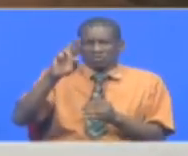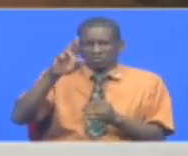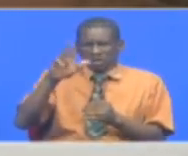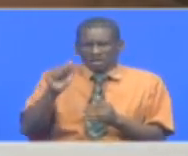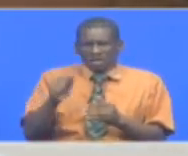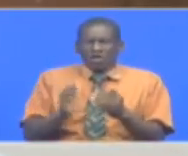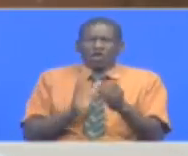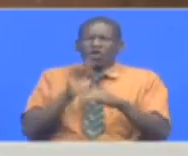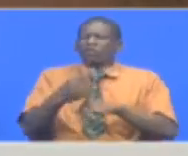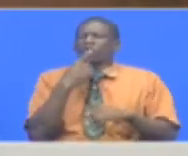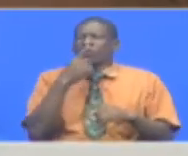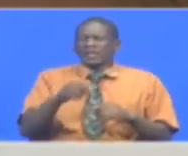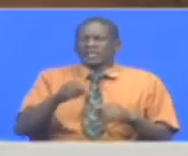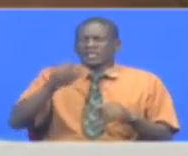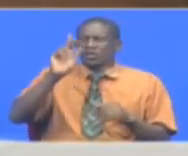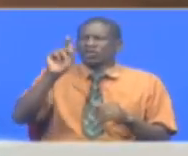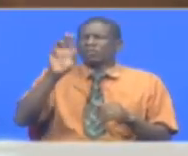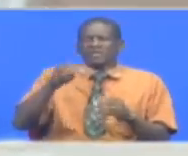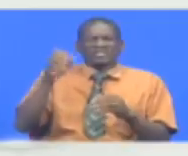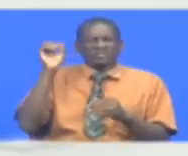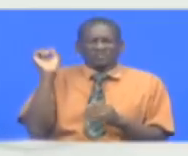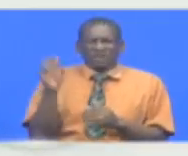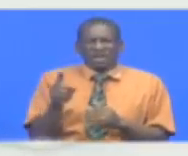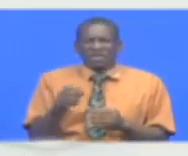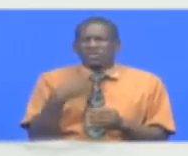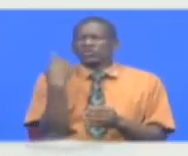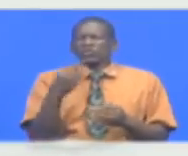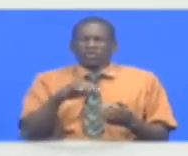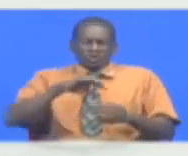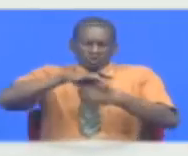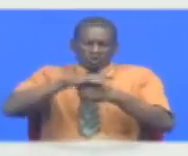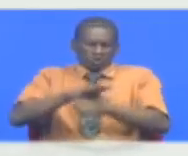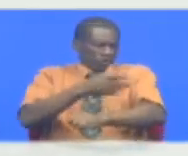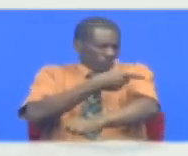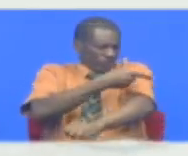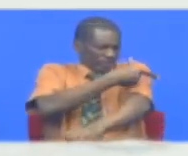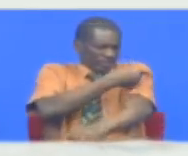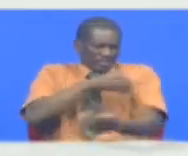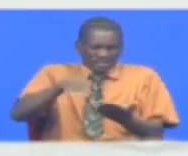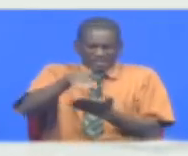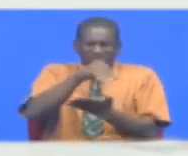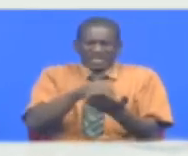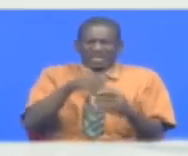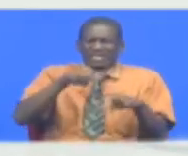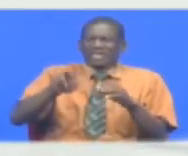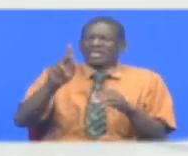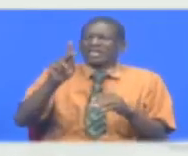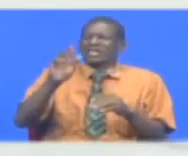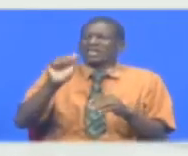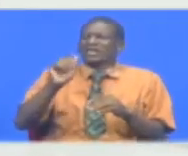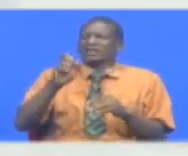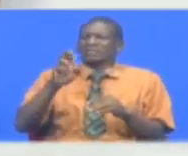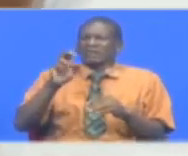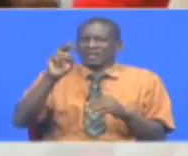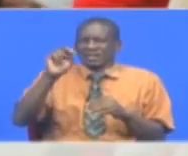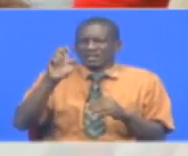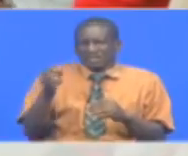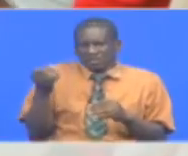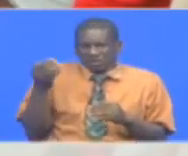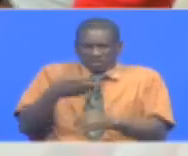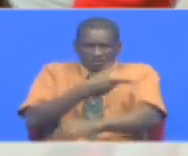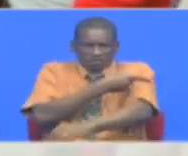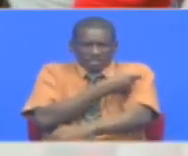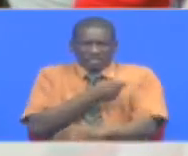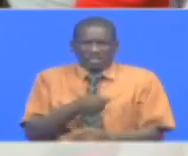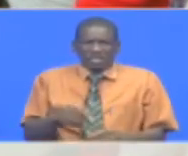100 kilometers away, to the only COVID-19 vaccinating center in Kabarnet, were there to get vaccinated. You see,